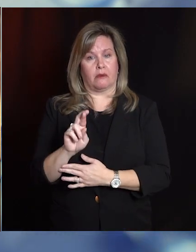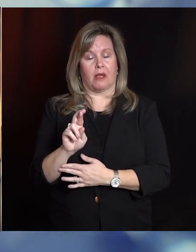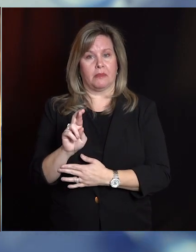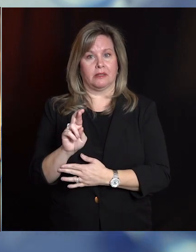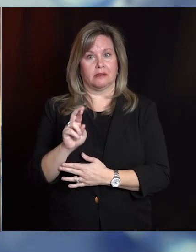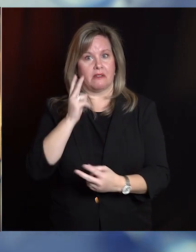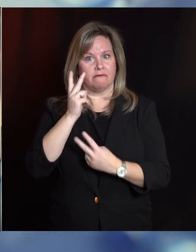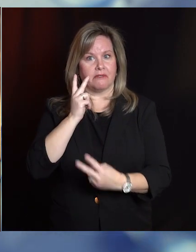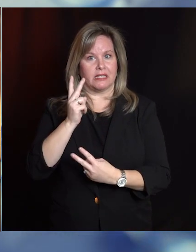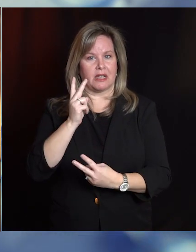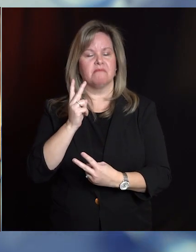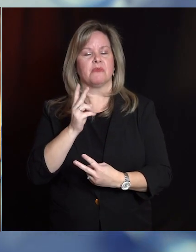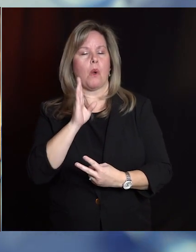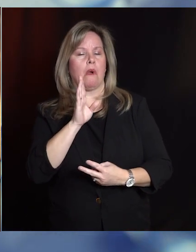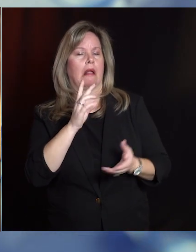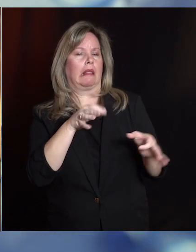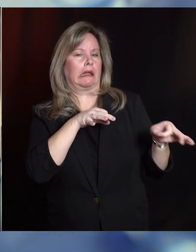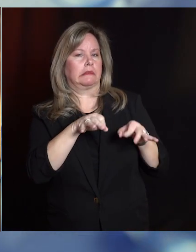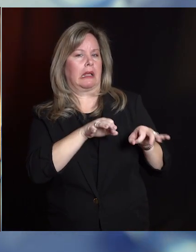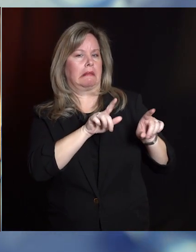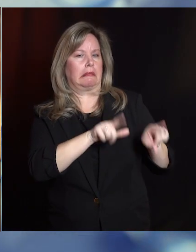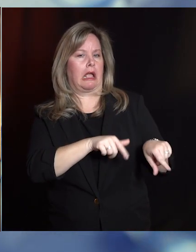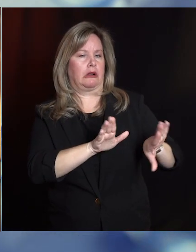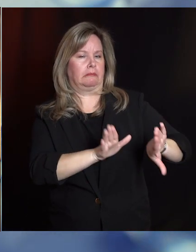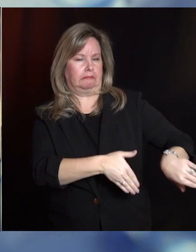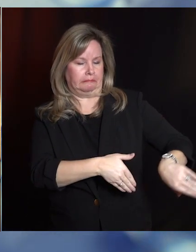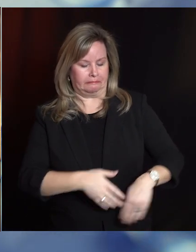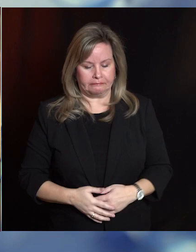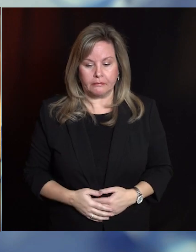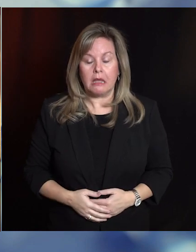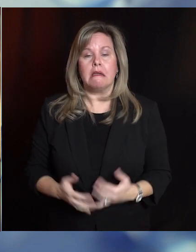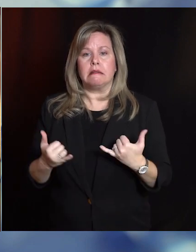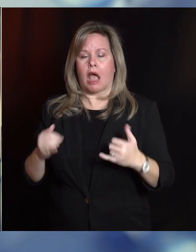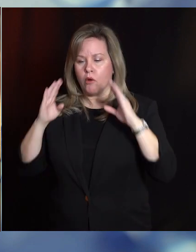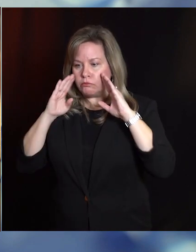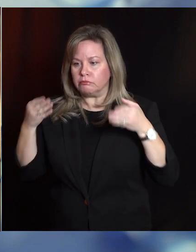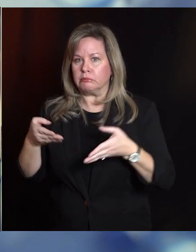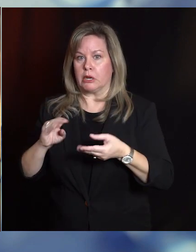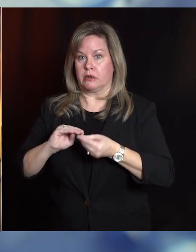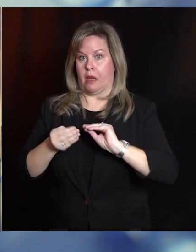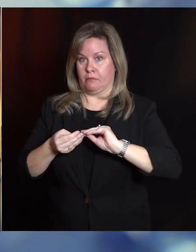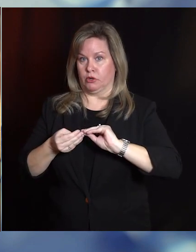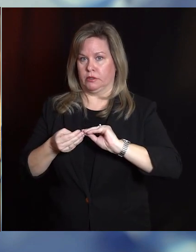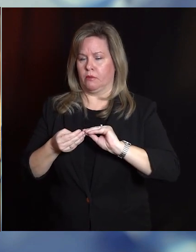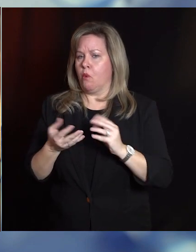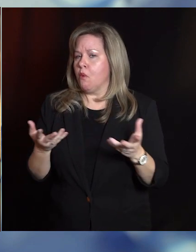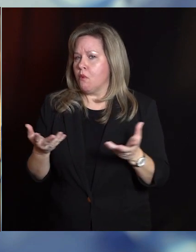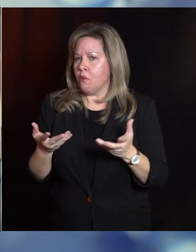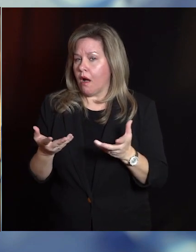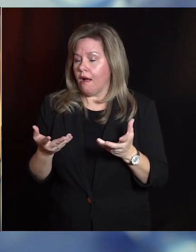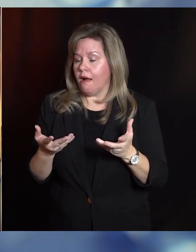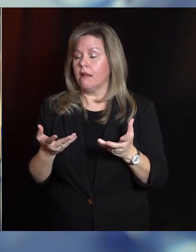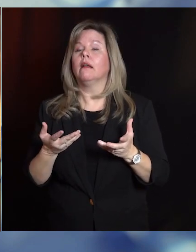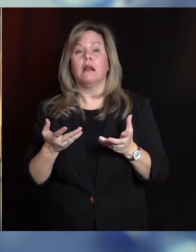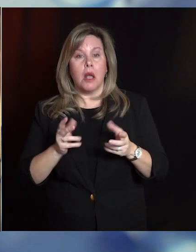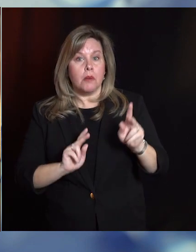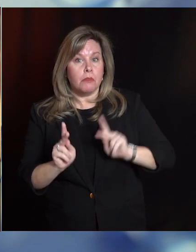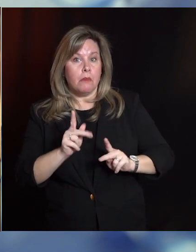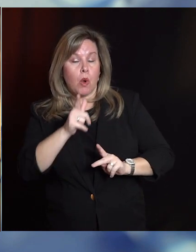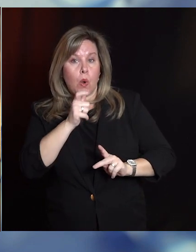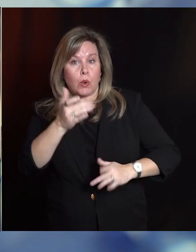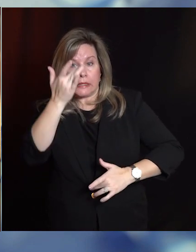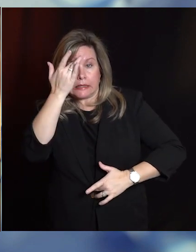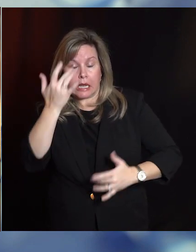an improvement in our overall status with COVID-19. Right now, we're over 48,000 total cases, diagnosed